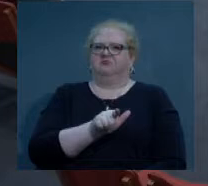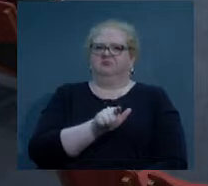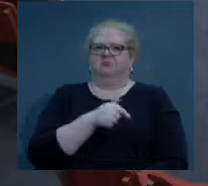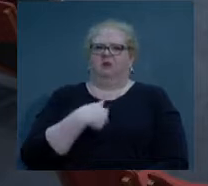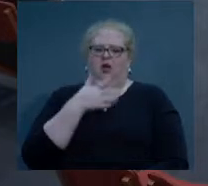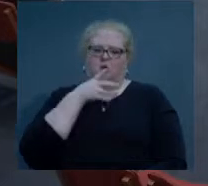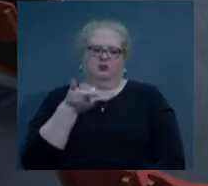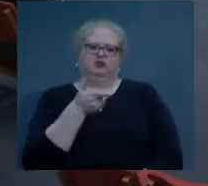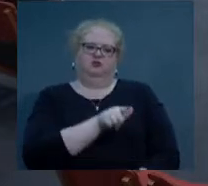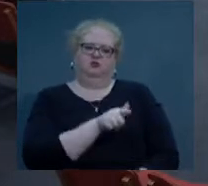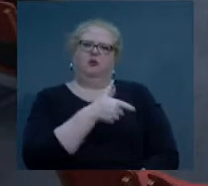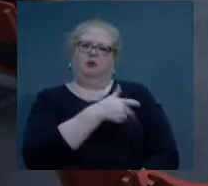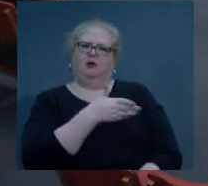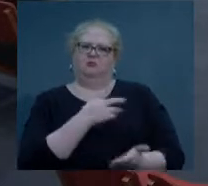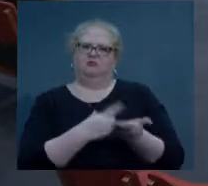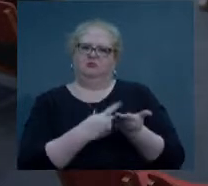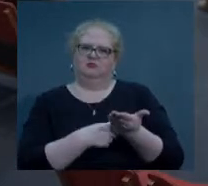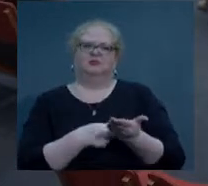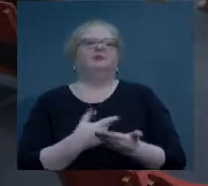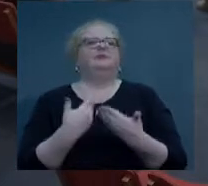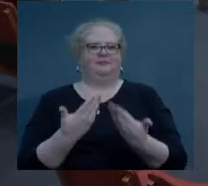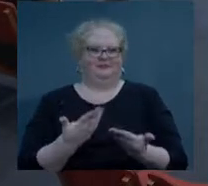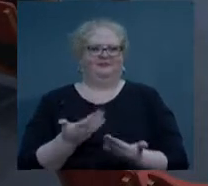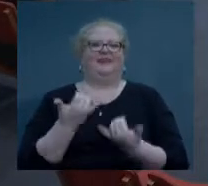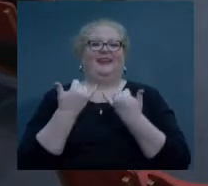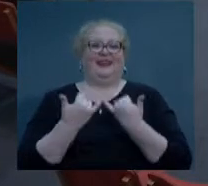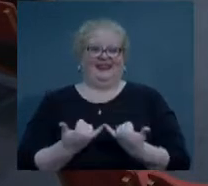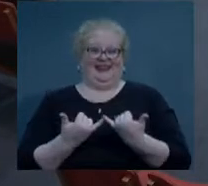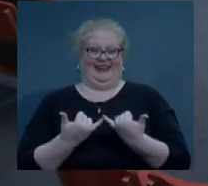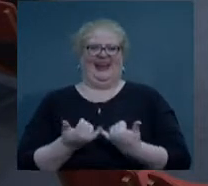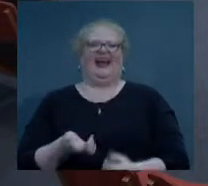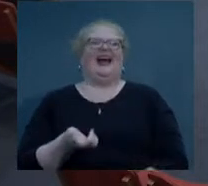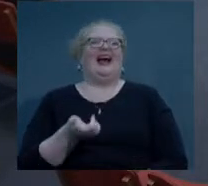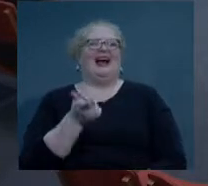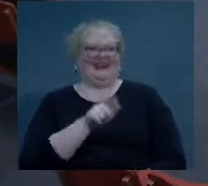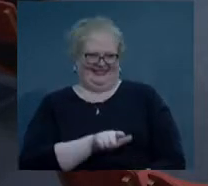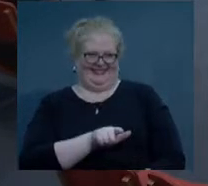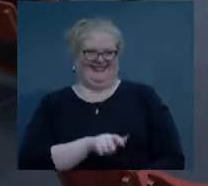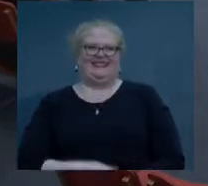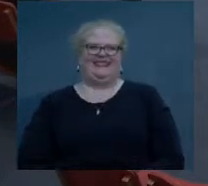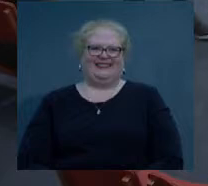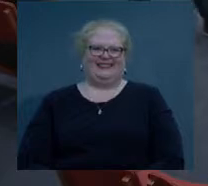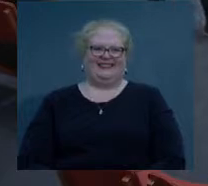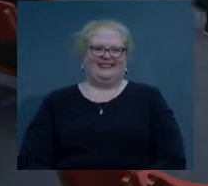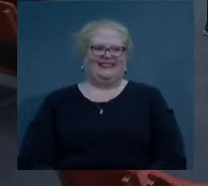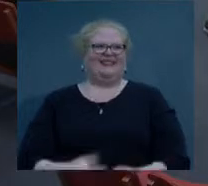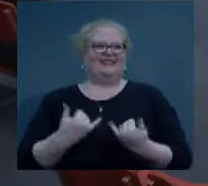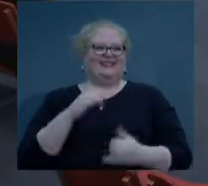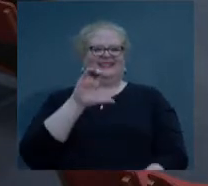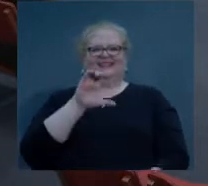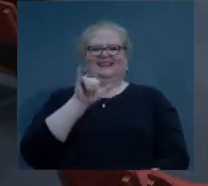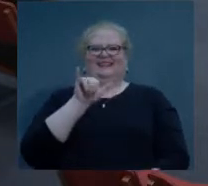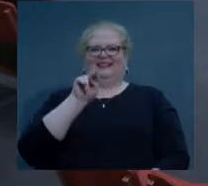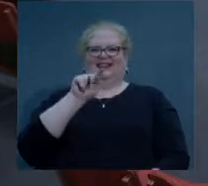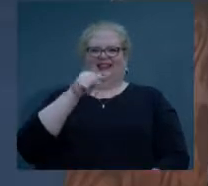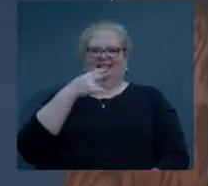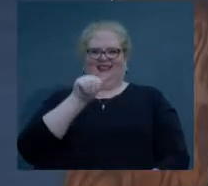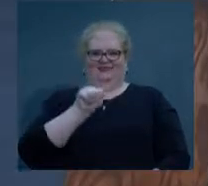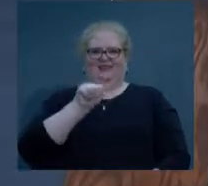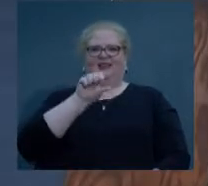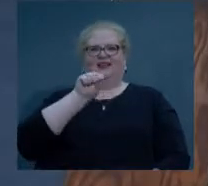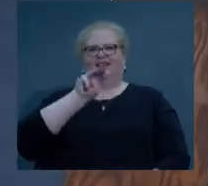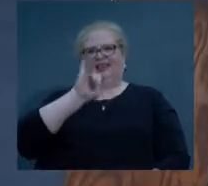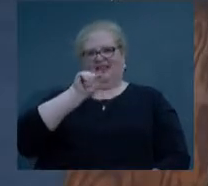Huh? I'll defer. Okay. Now, come on up. Cynthia Smith. My name is